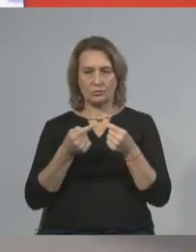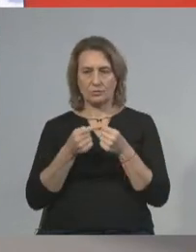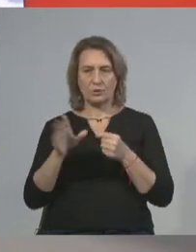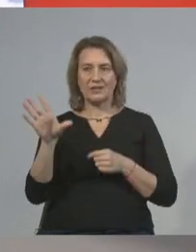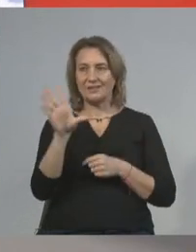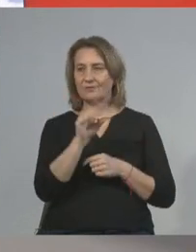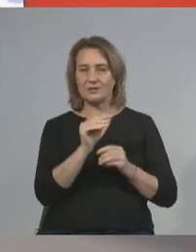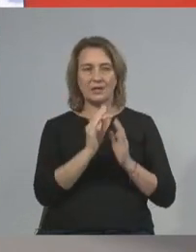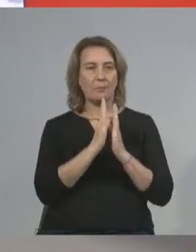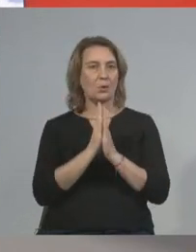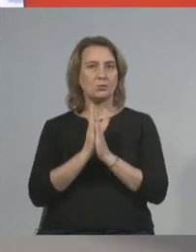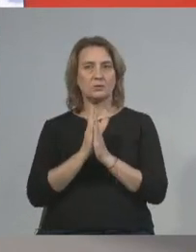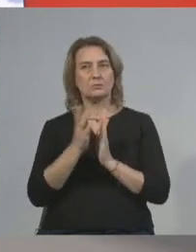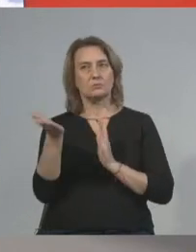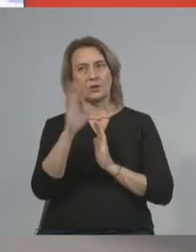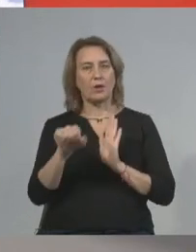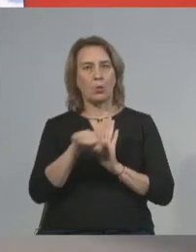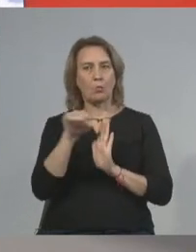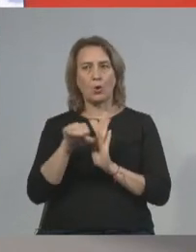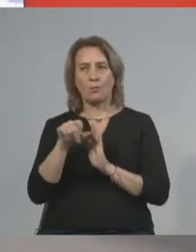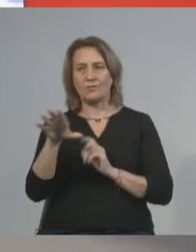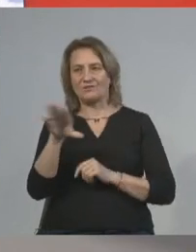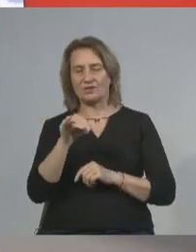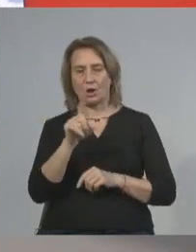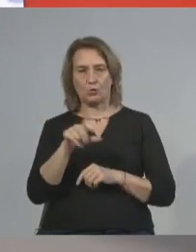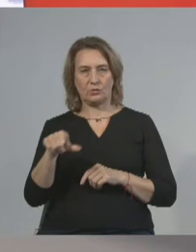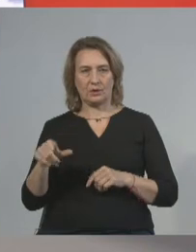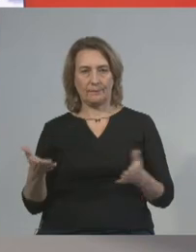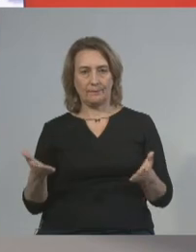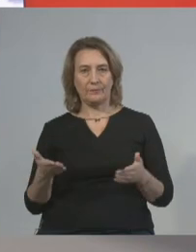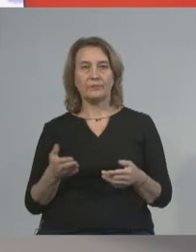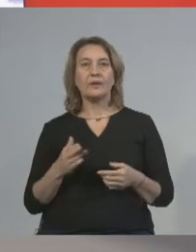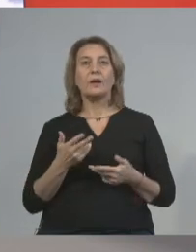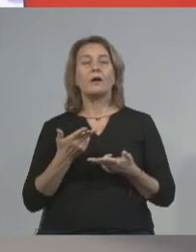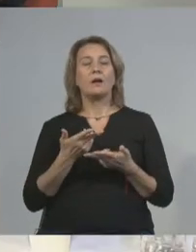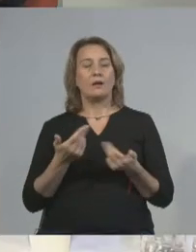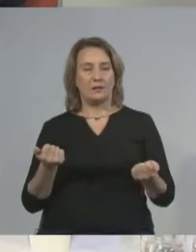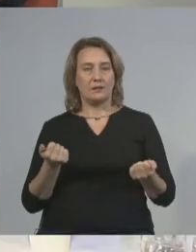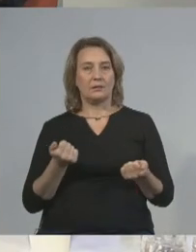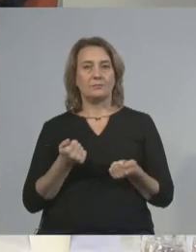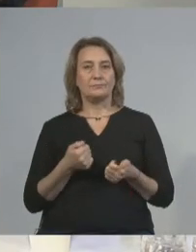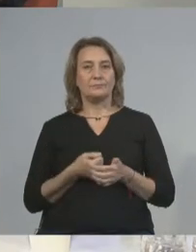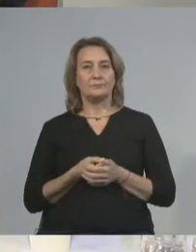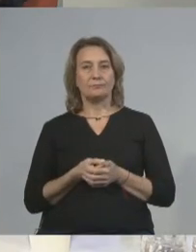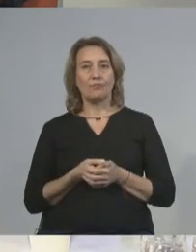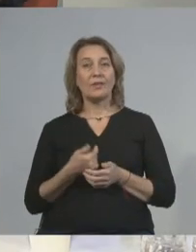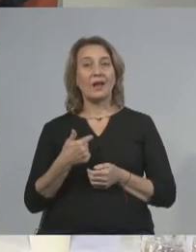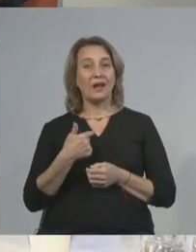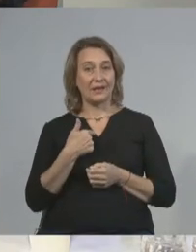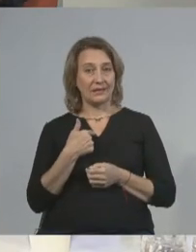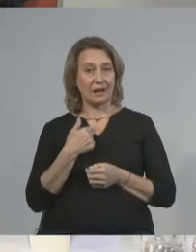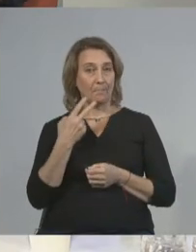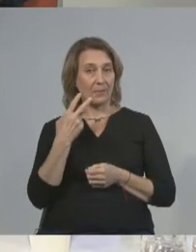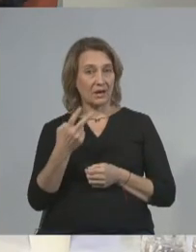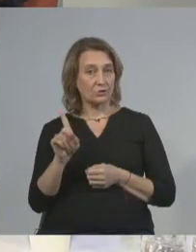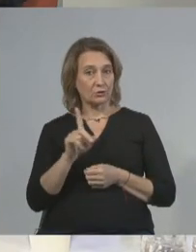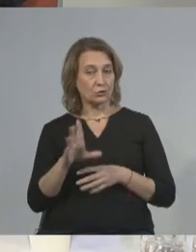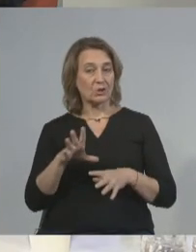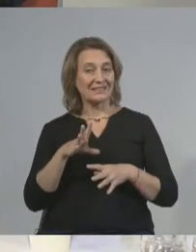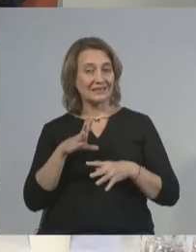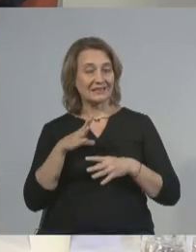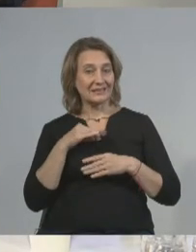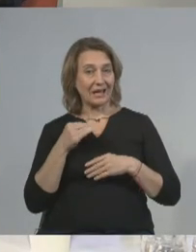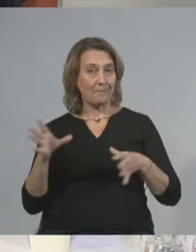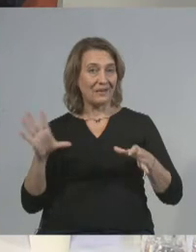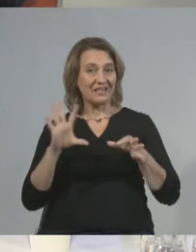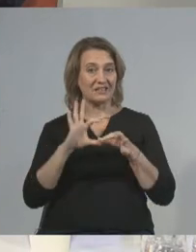this position shall be neutral there shall not be any uh calls to violence and i